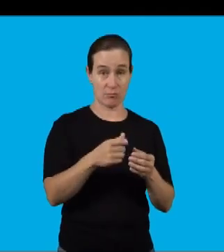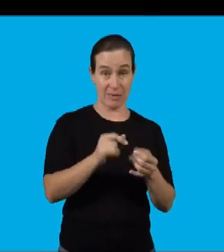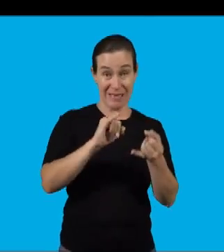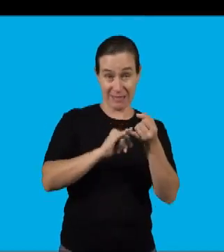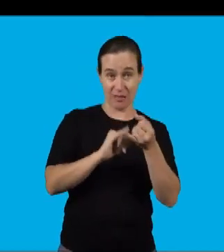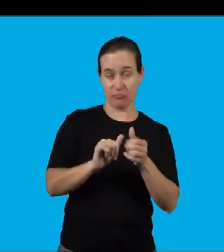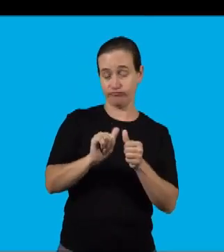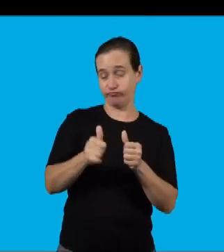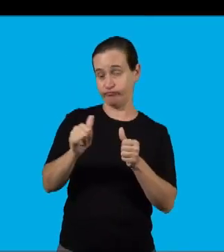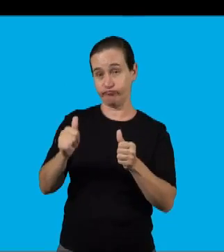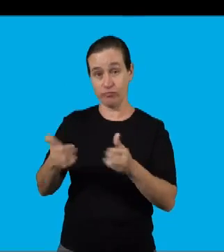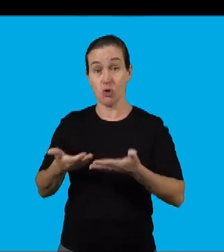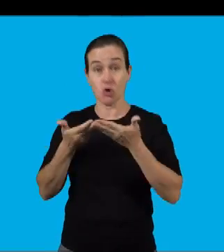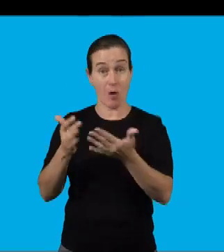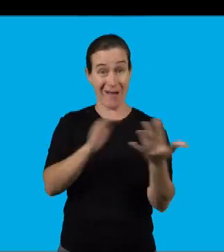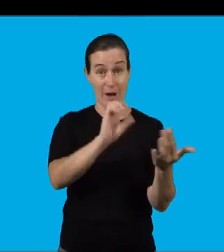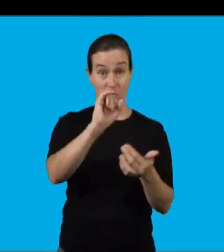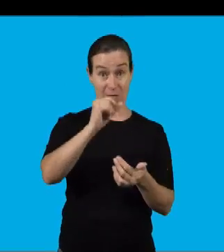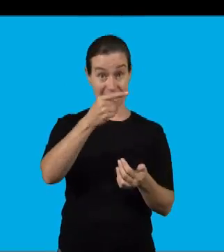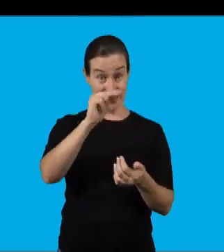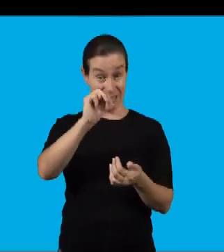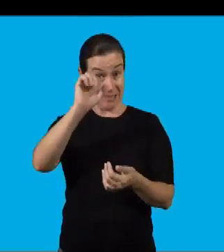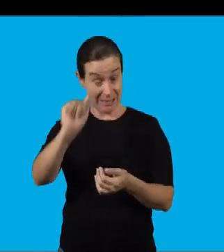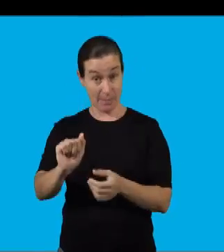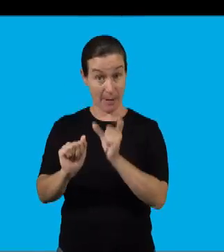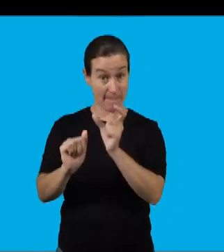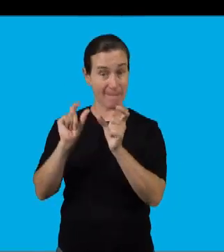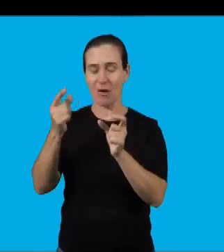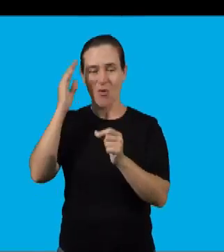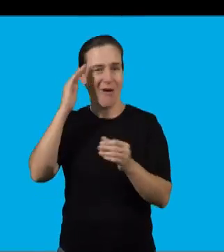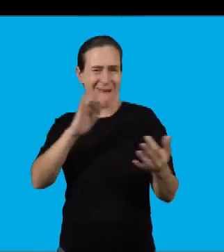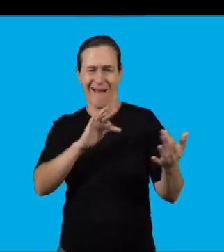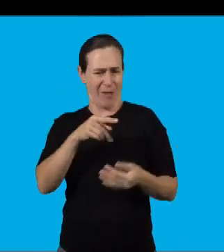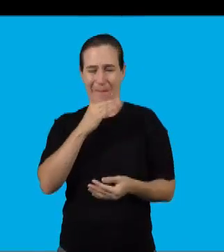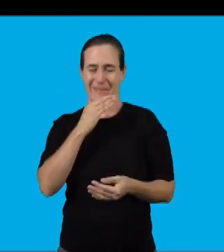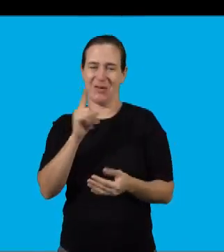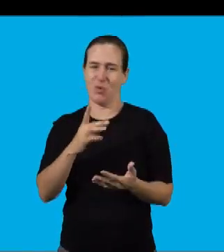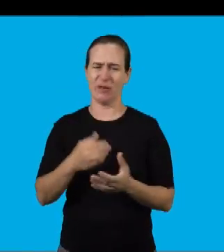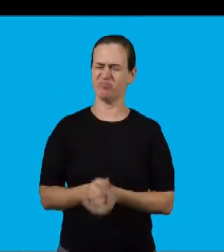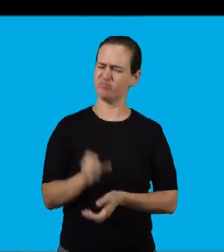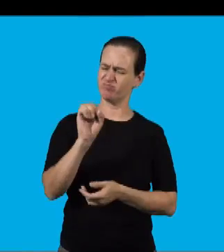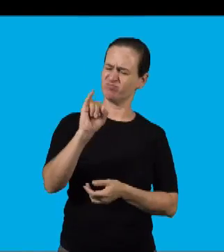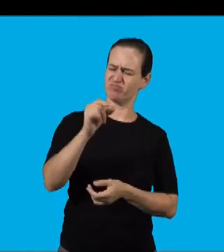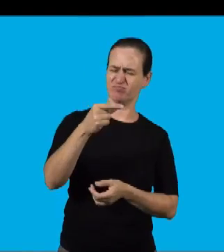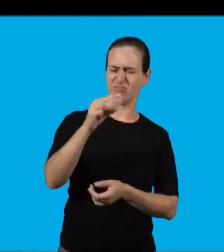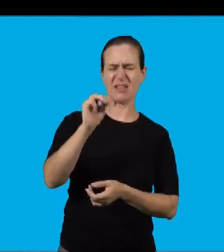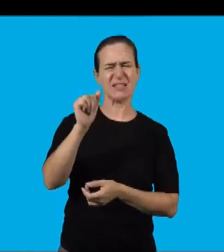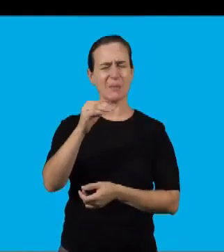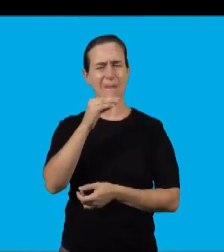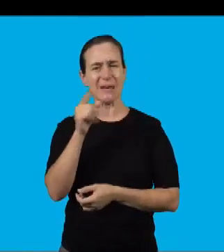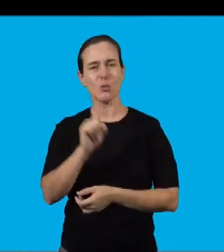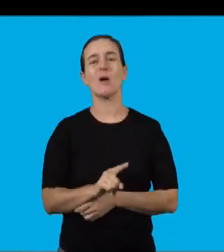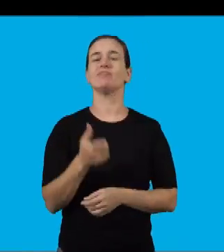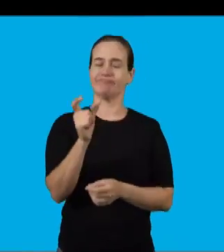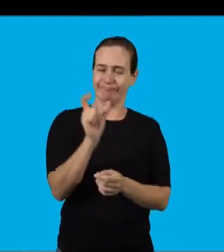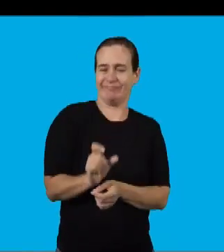a series presented in sigma notation. Remember, when you are presented with a sigma notation, sigma means you are calculating the sum